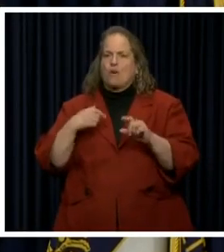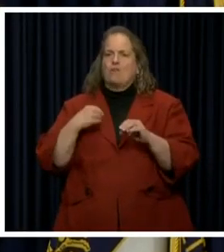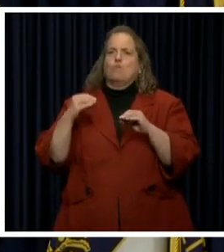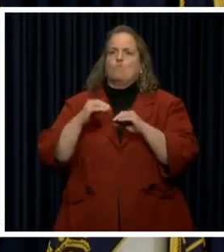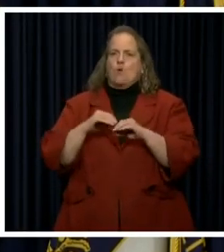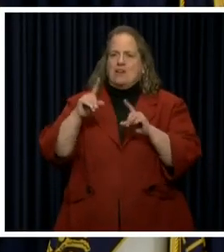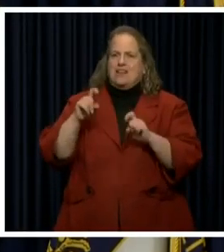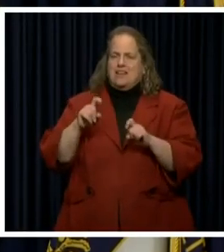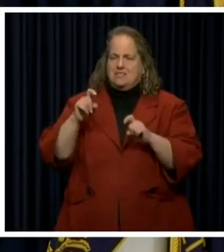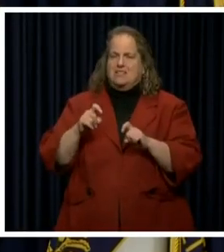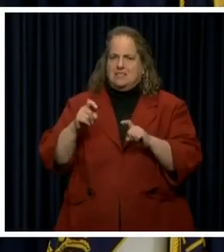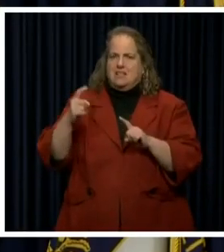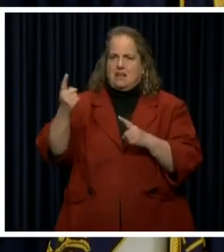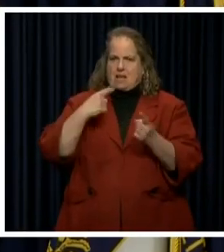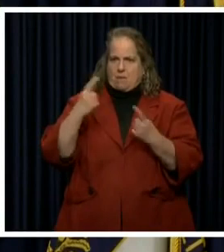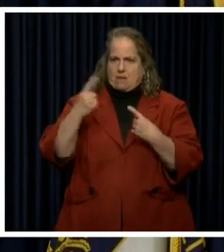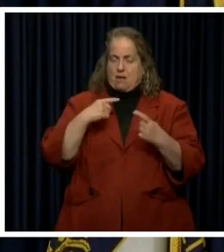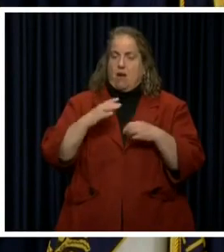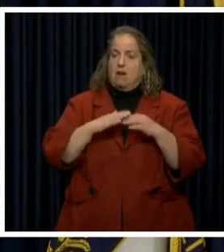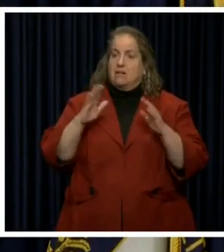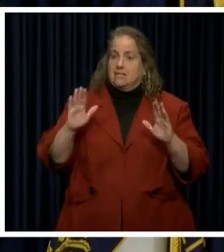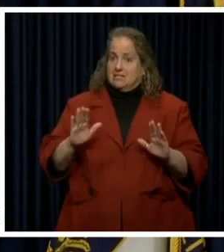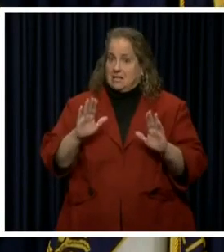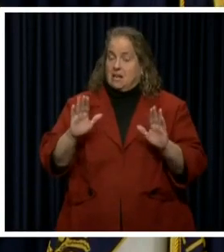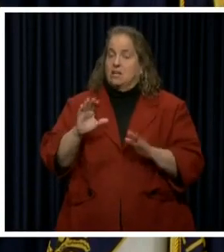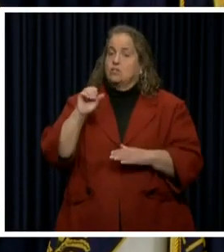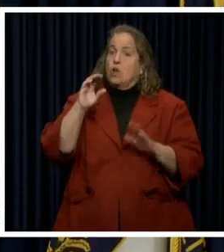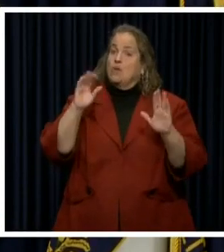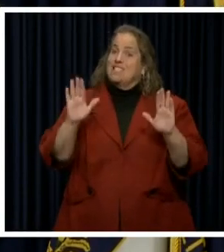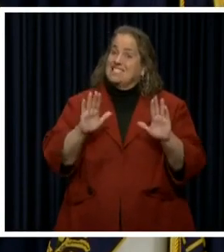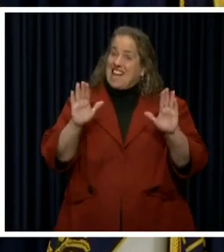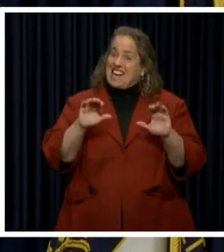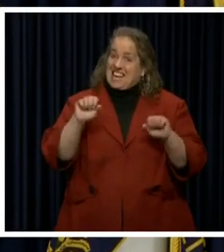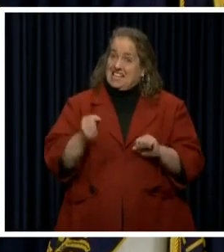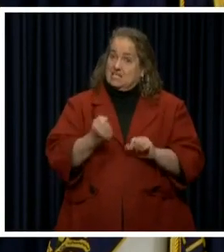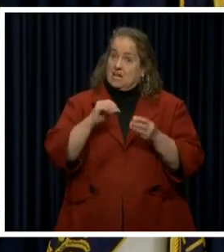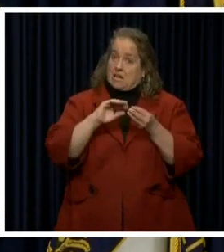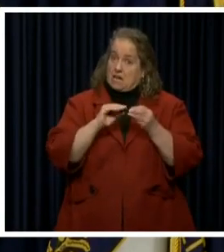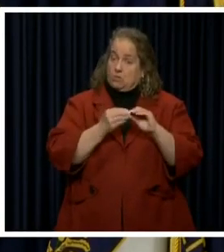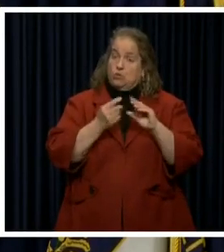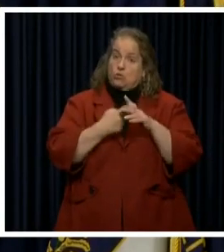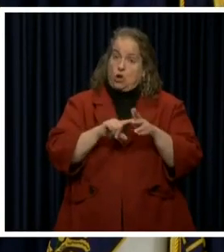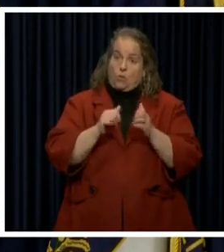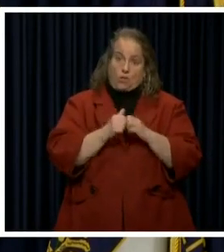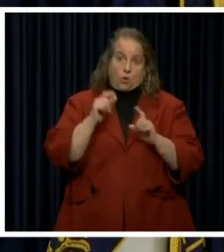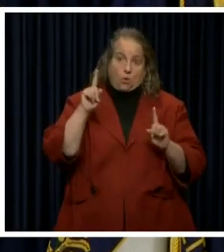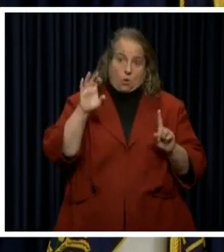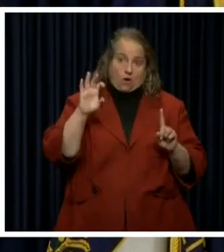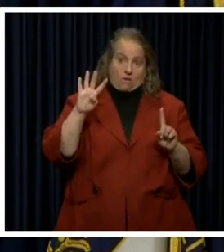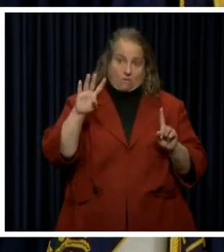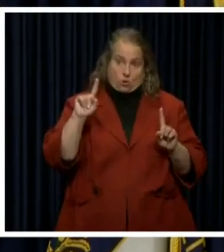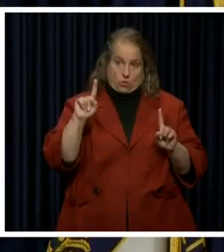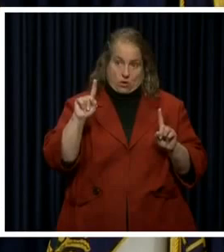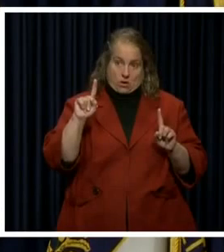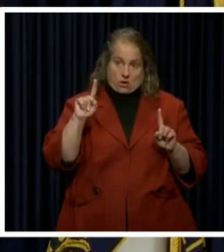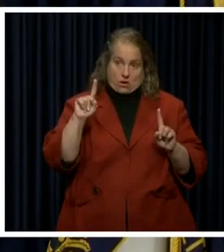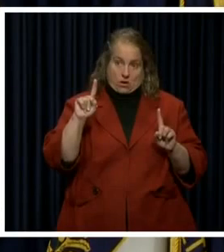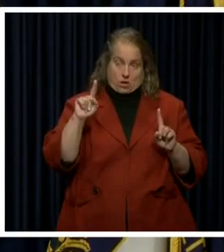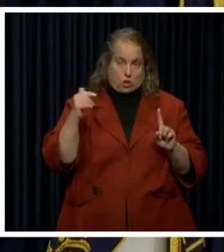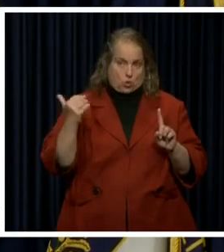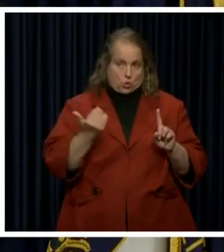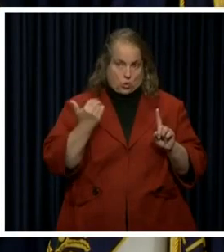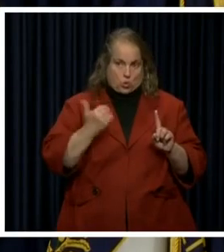in on this Sunday. So Sunday's number started with 141